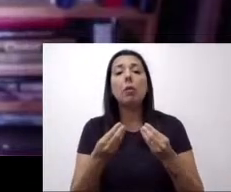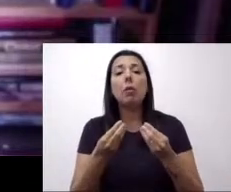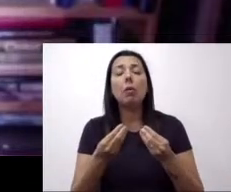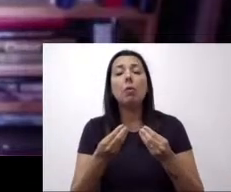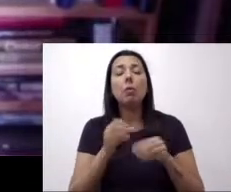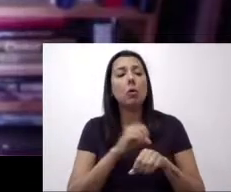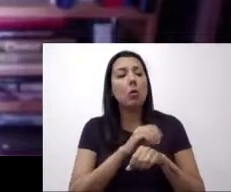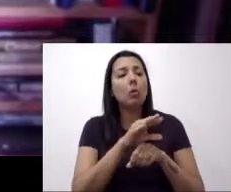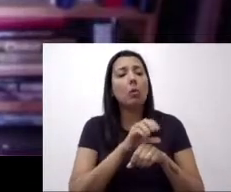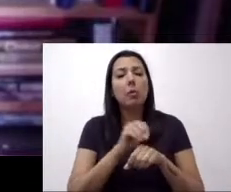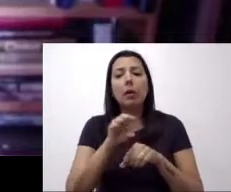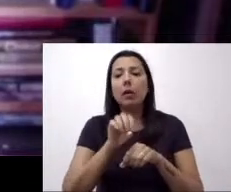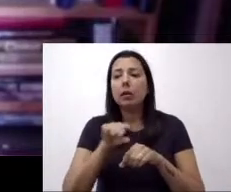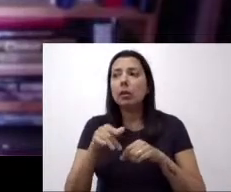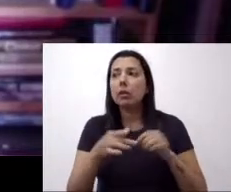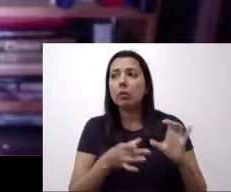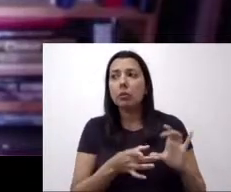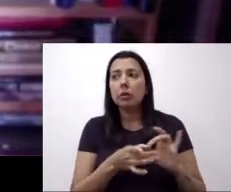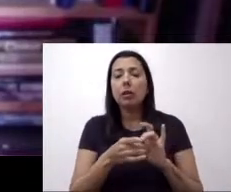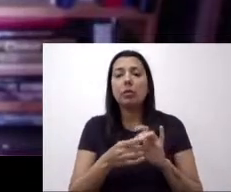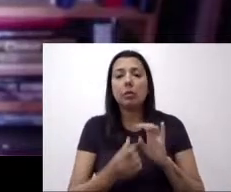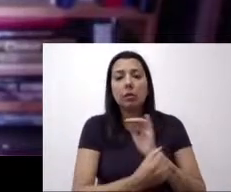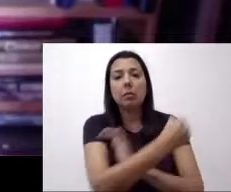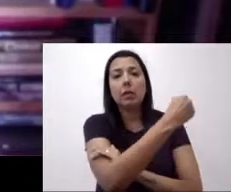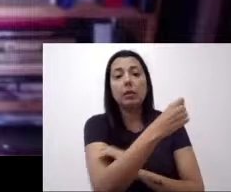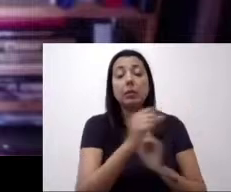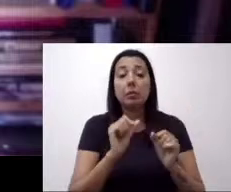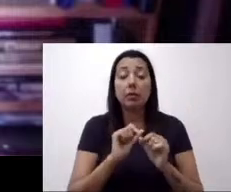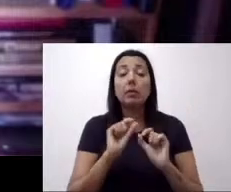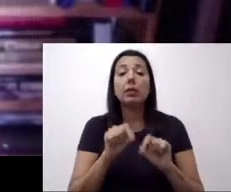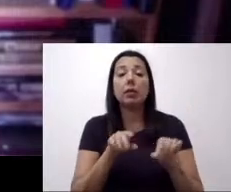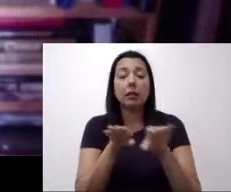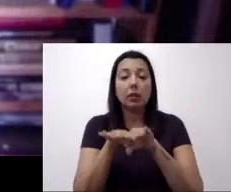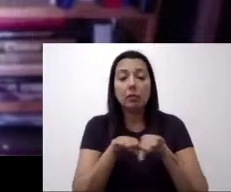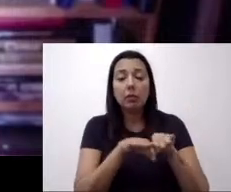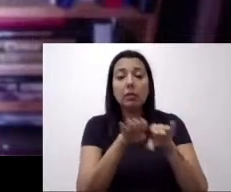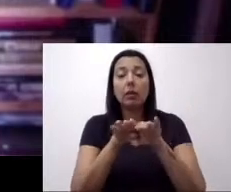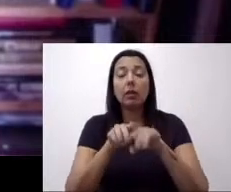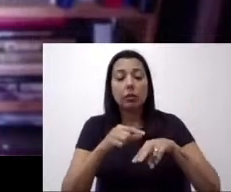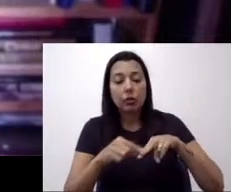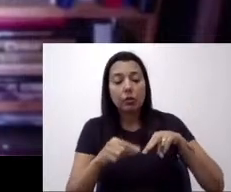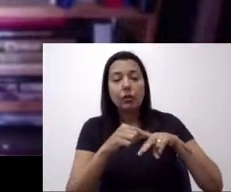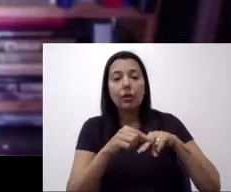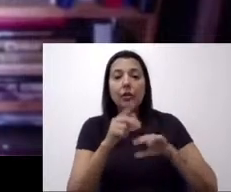to promote gender equality projects.